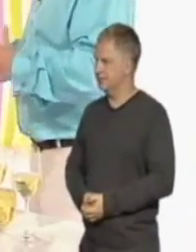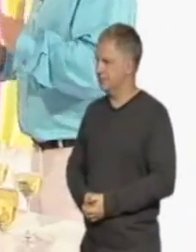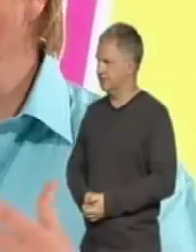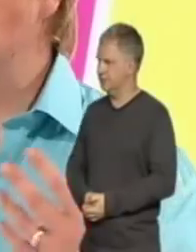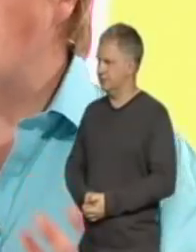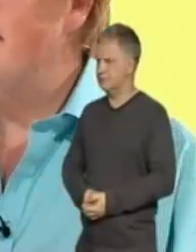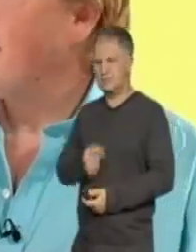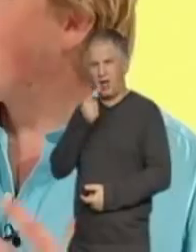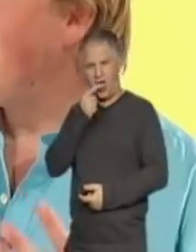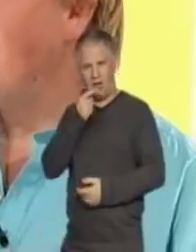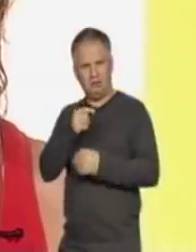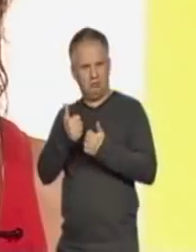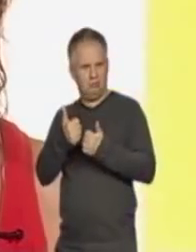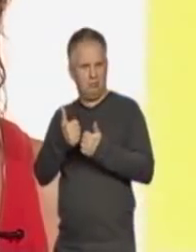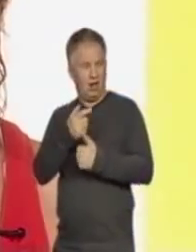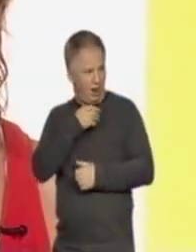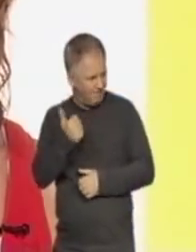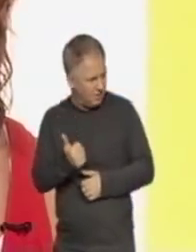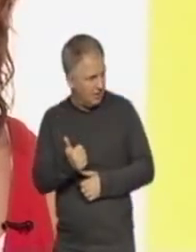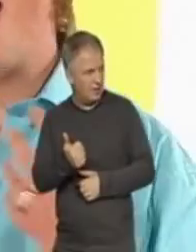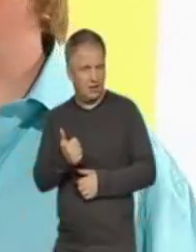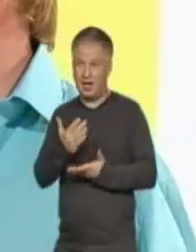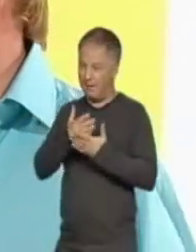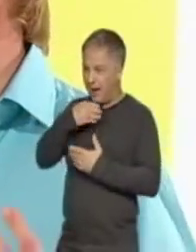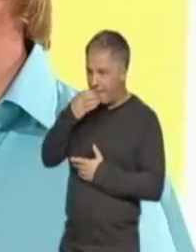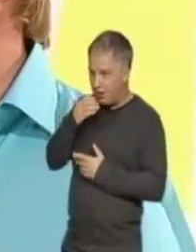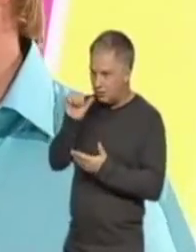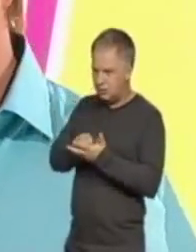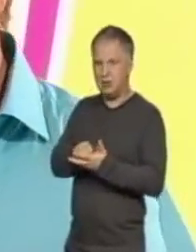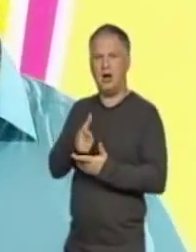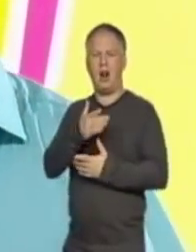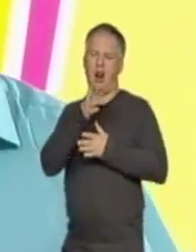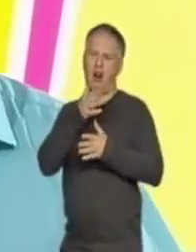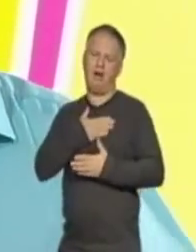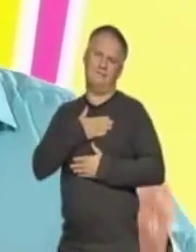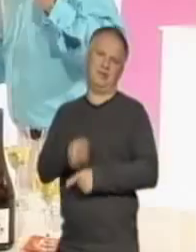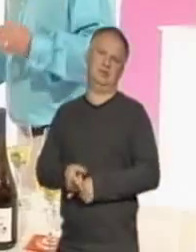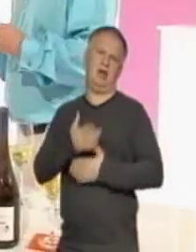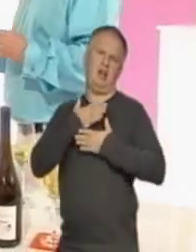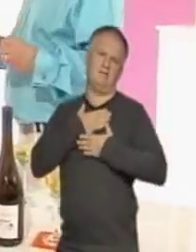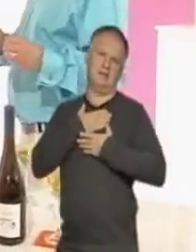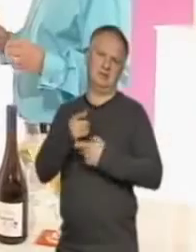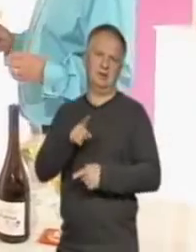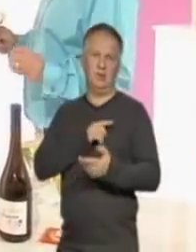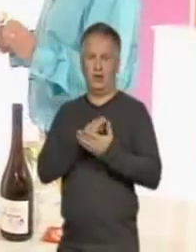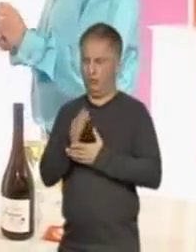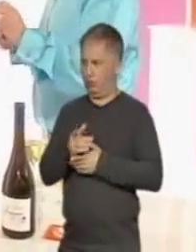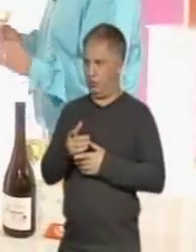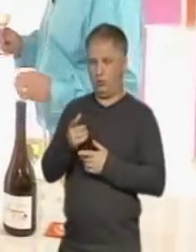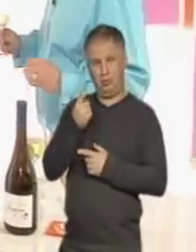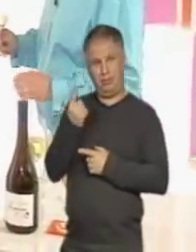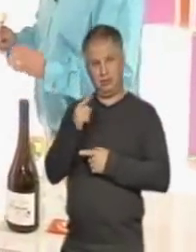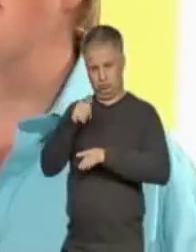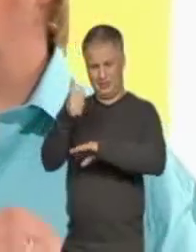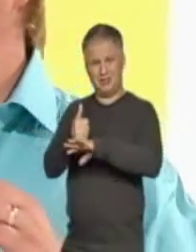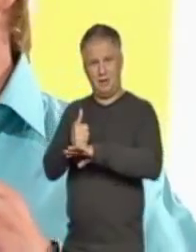Okay. On the palate, it's quite... It's lovely. It's appley and citric. I absolutely love this wine. I particularly love it because Don Maximiano, who actually founded